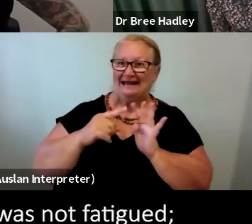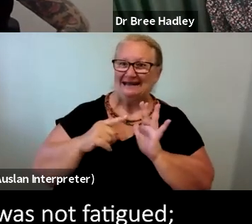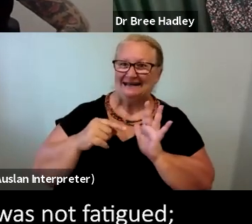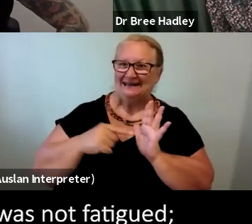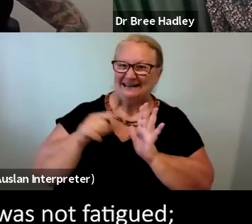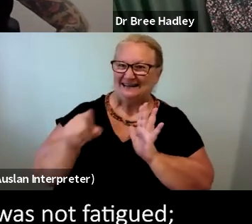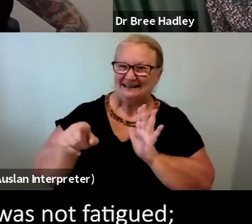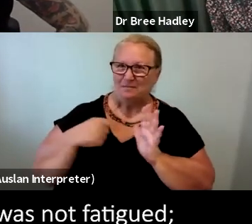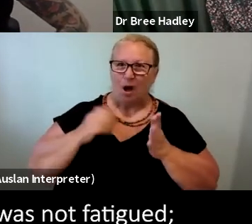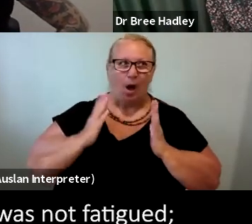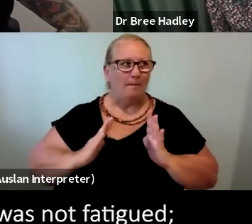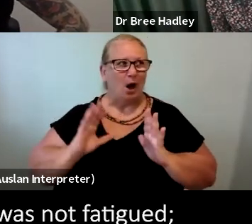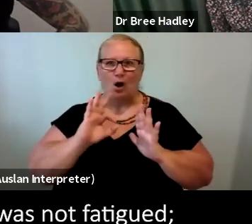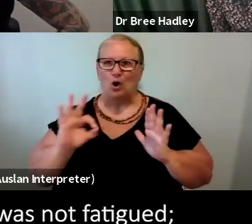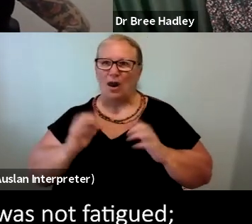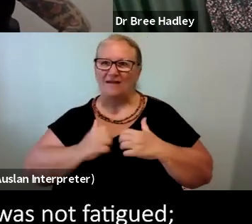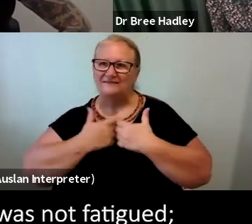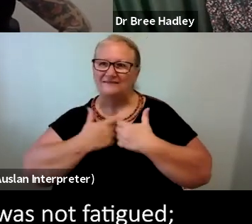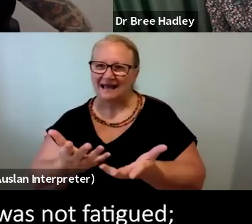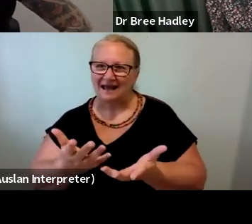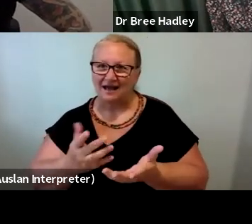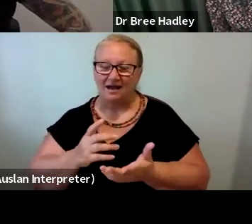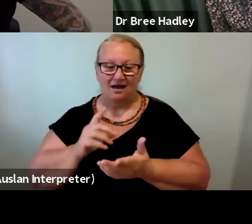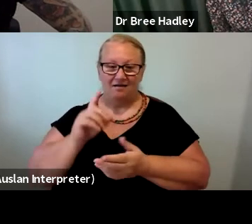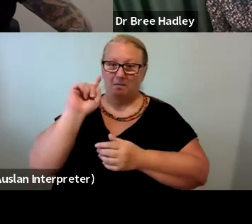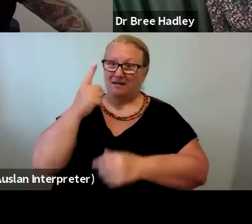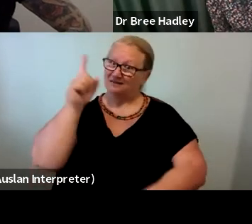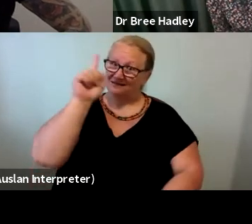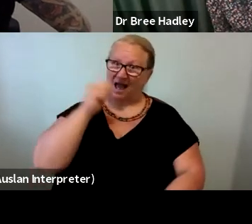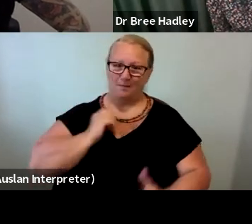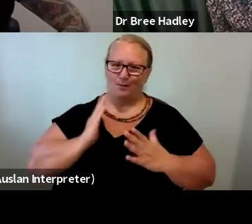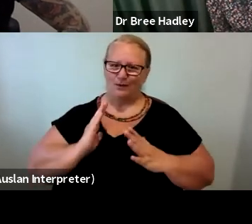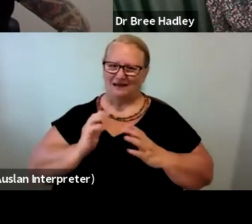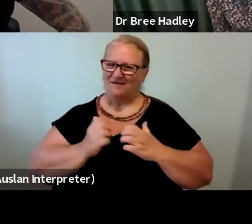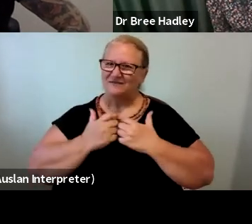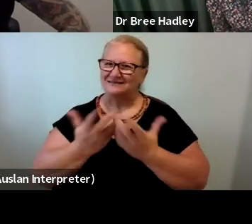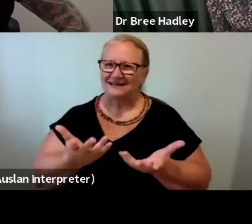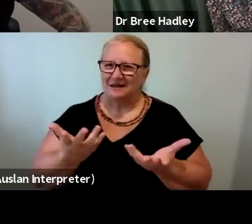my body was not fatigued. Whereas now, my body,